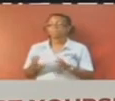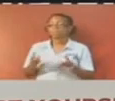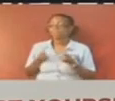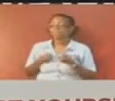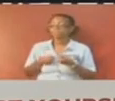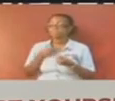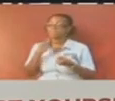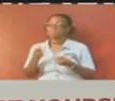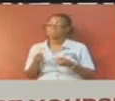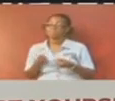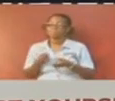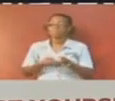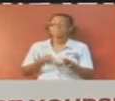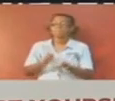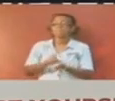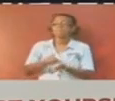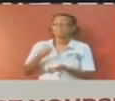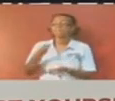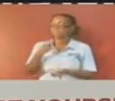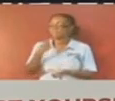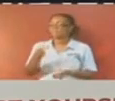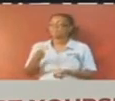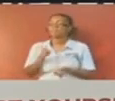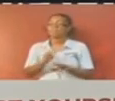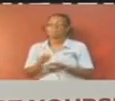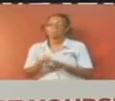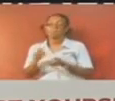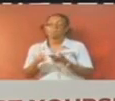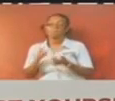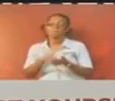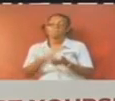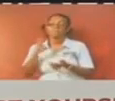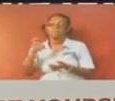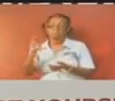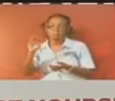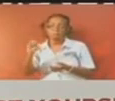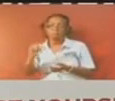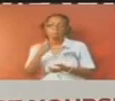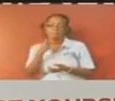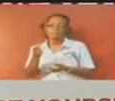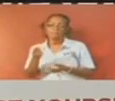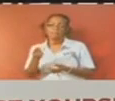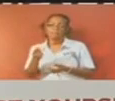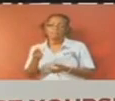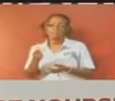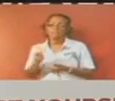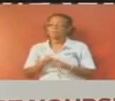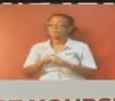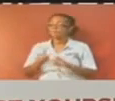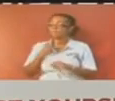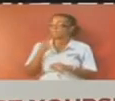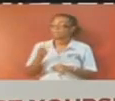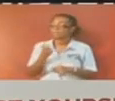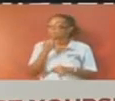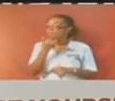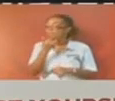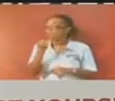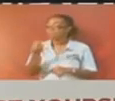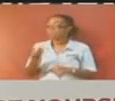and fact. Now is not the time, 12 months later, to call the